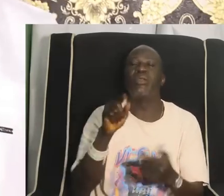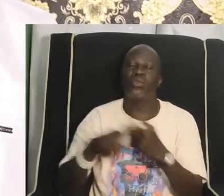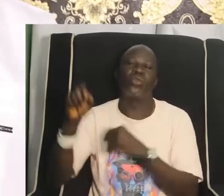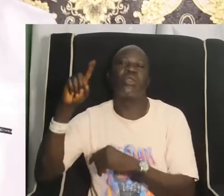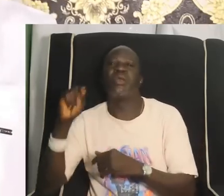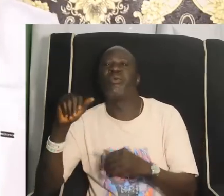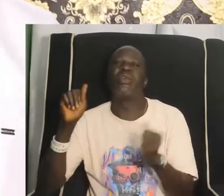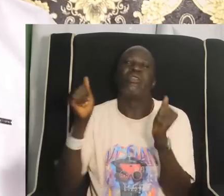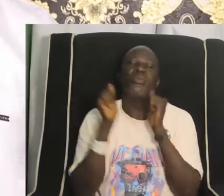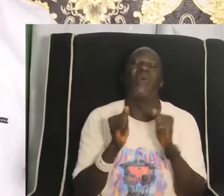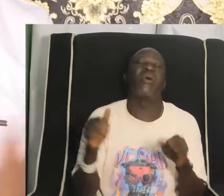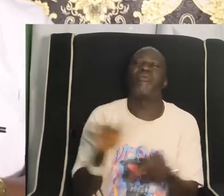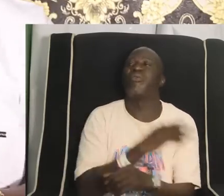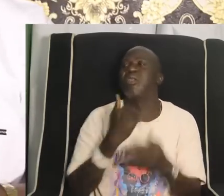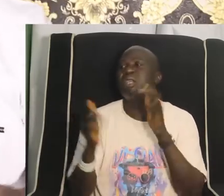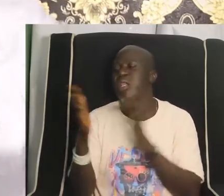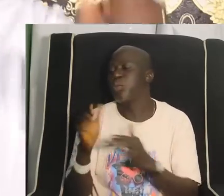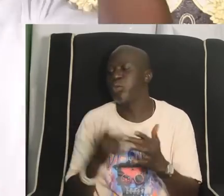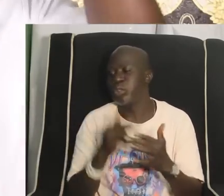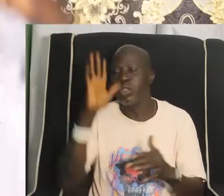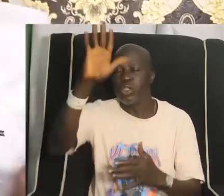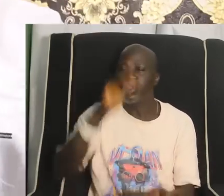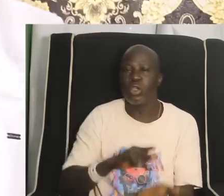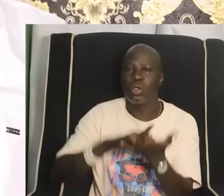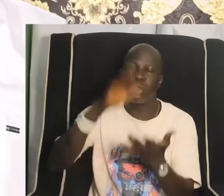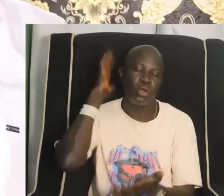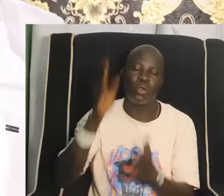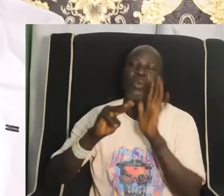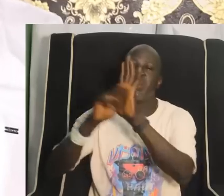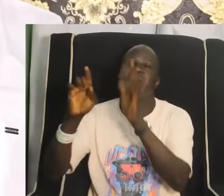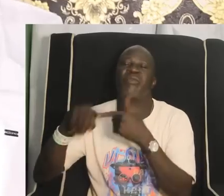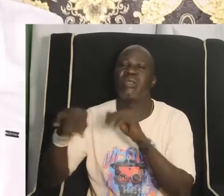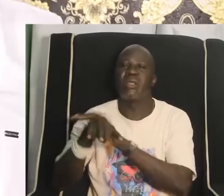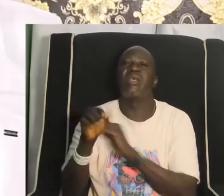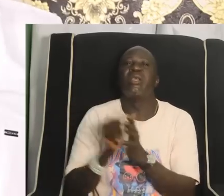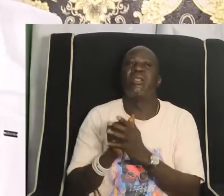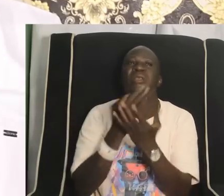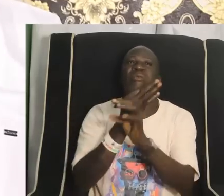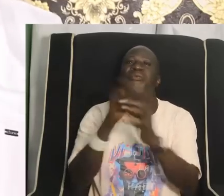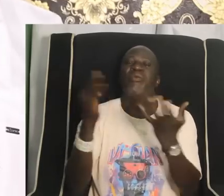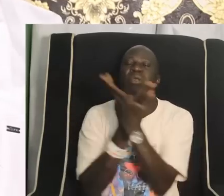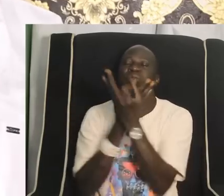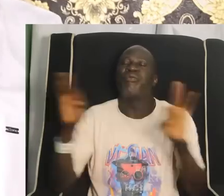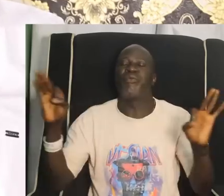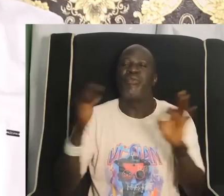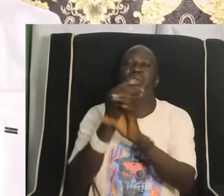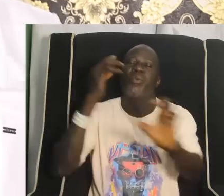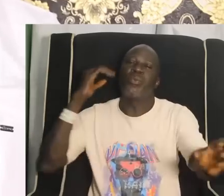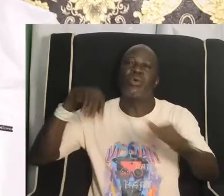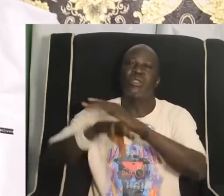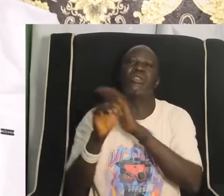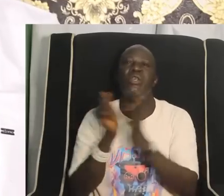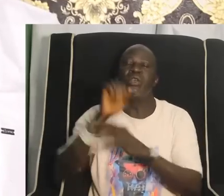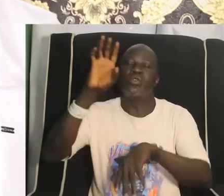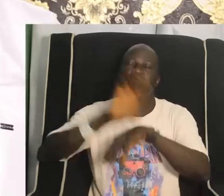ma ni agbara to be powerful loruko Jesus in the name of Jesus ogo re ajade amen ko fe wa ni ore meji free boss in ore meji si inu